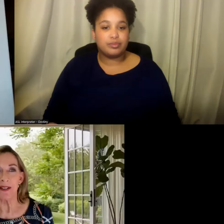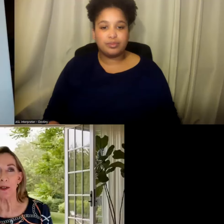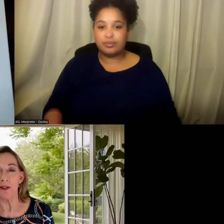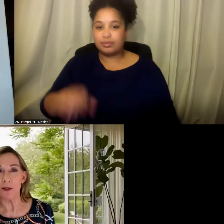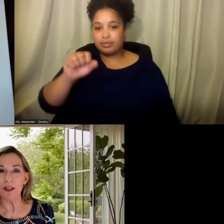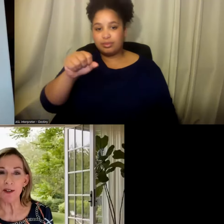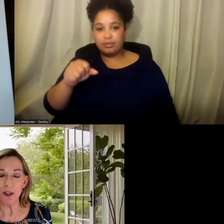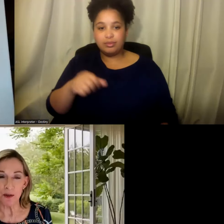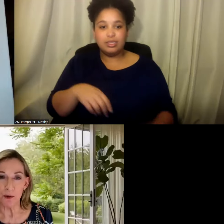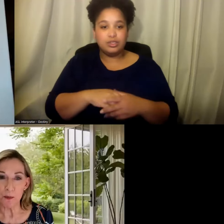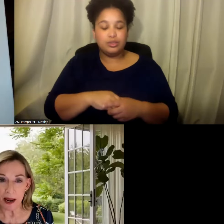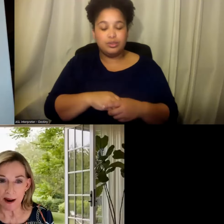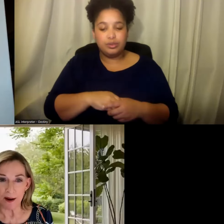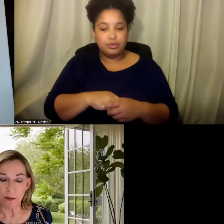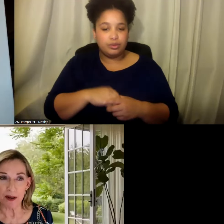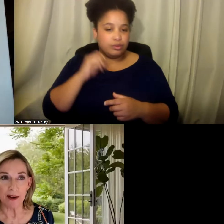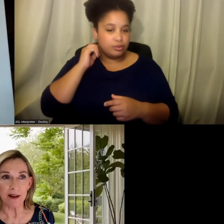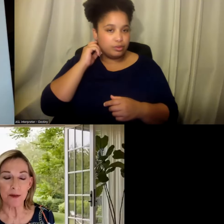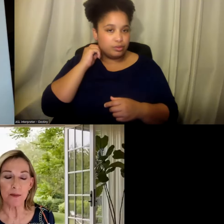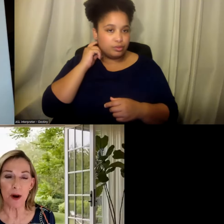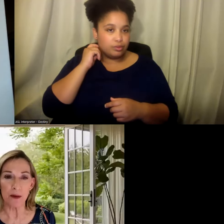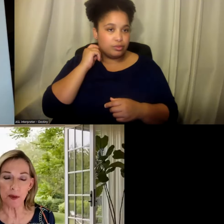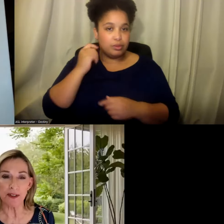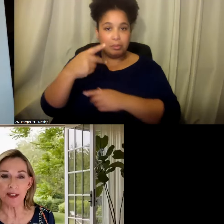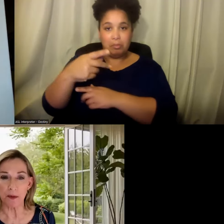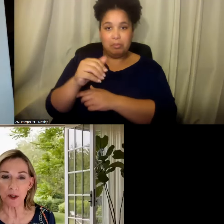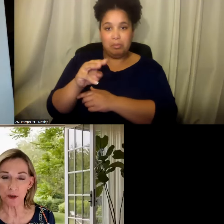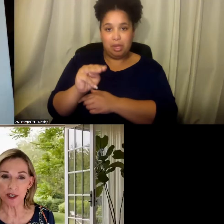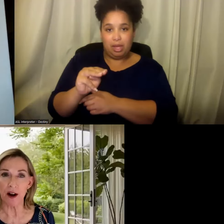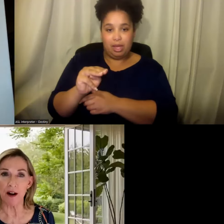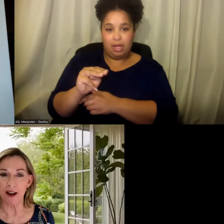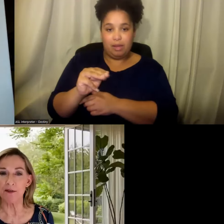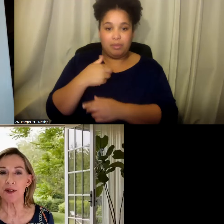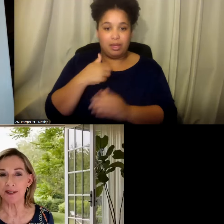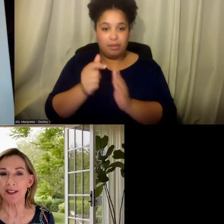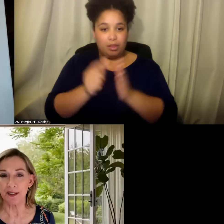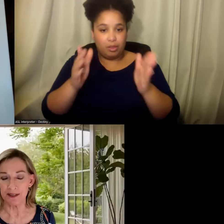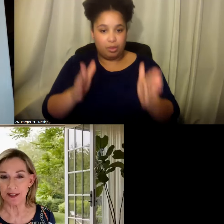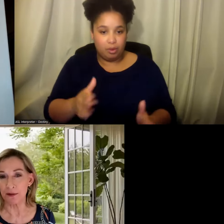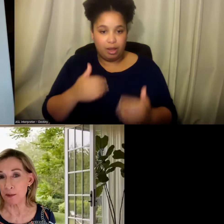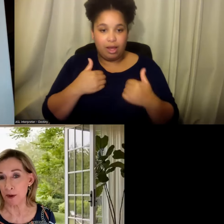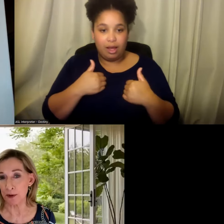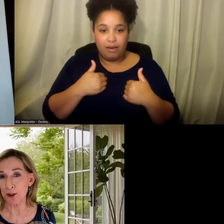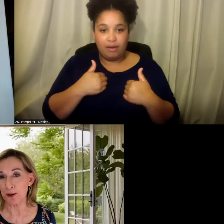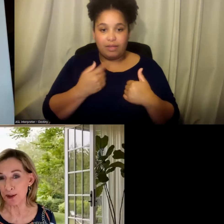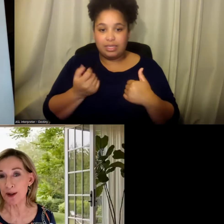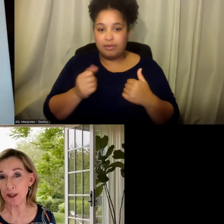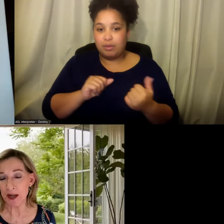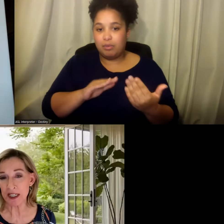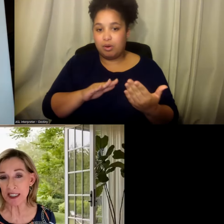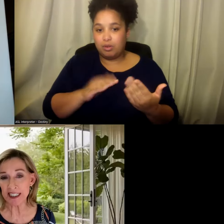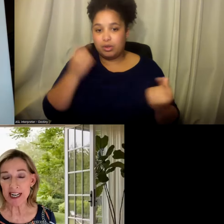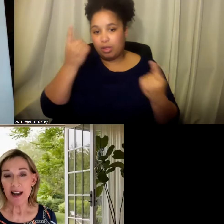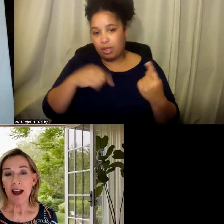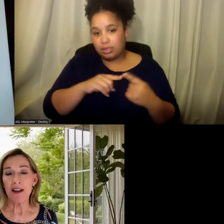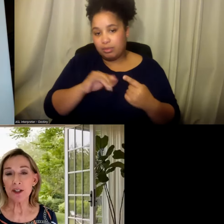Yes, speaking to Pam, and perhaps because I'm an attorney, I have a little different approach or thoughts